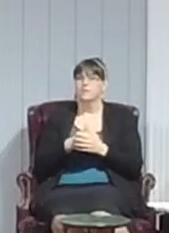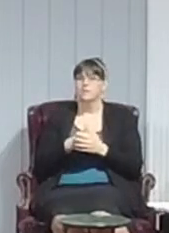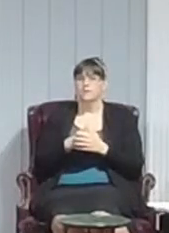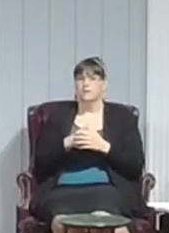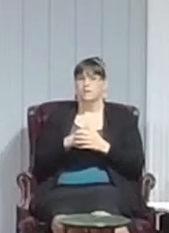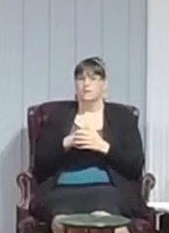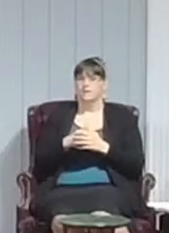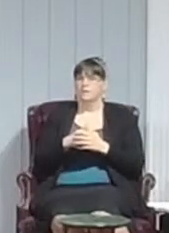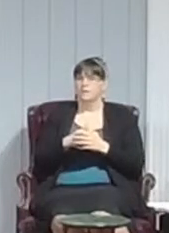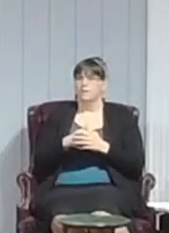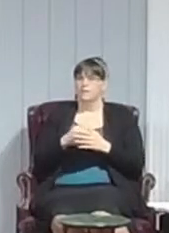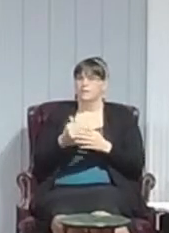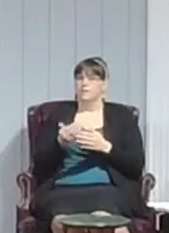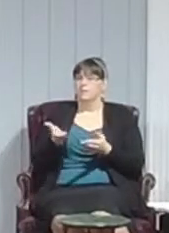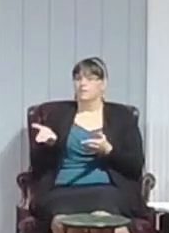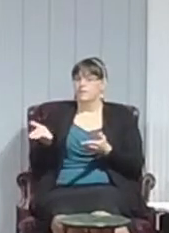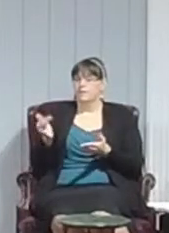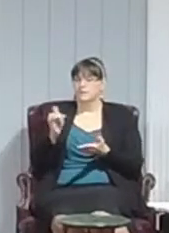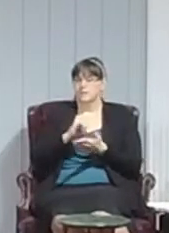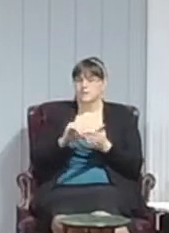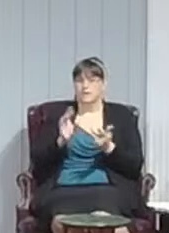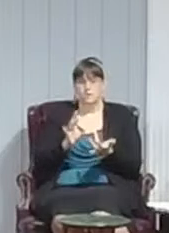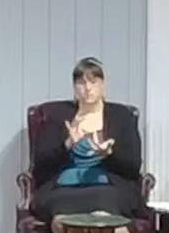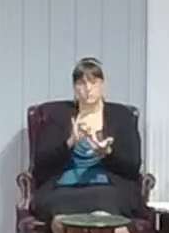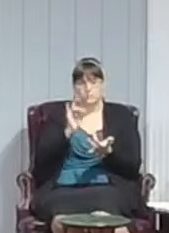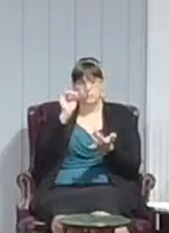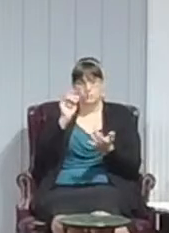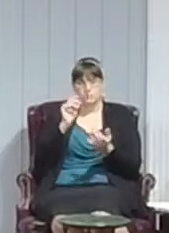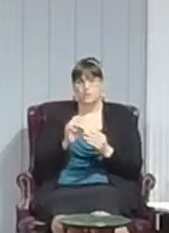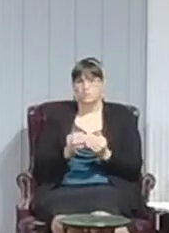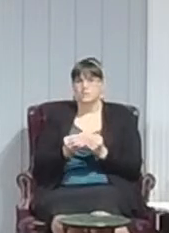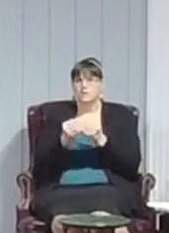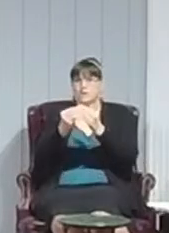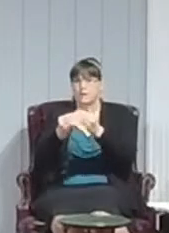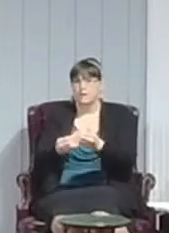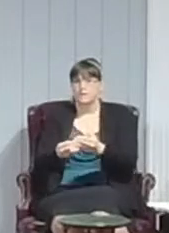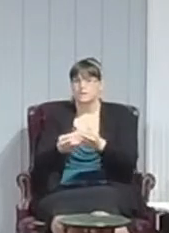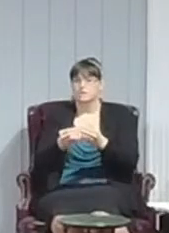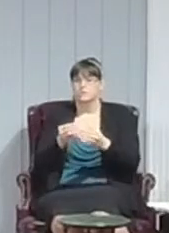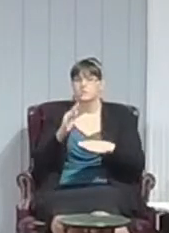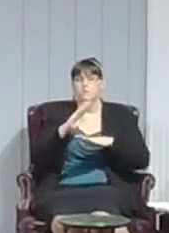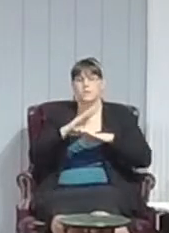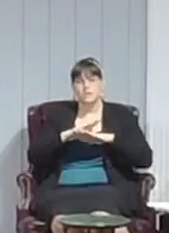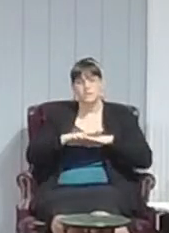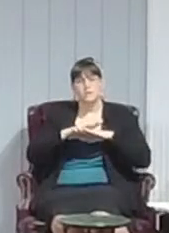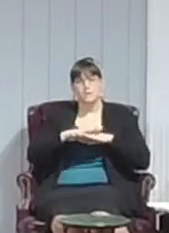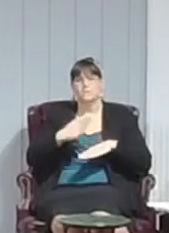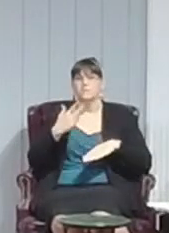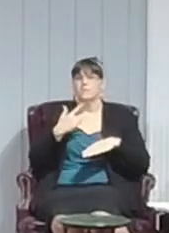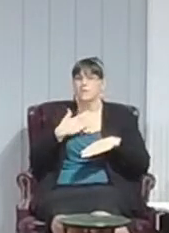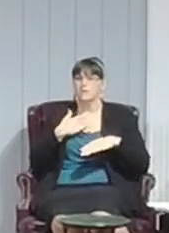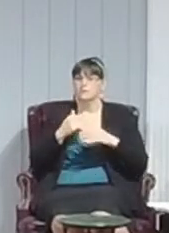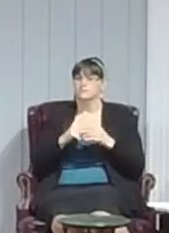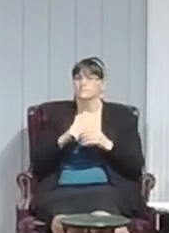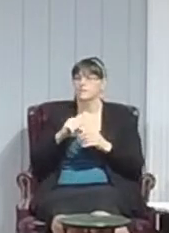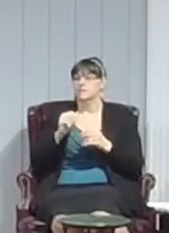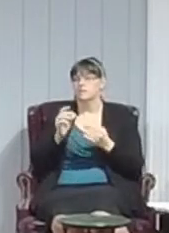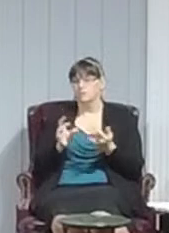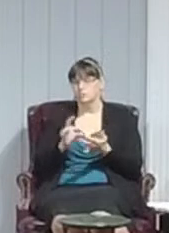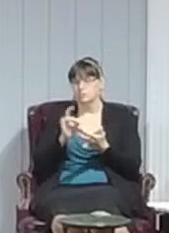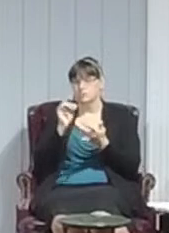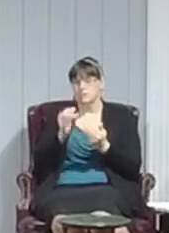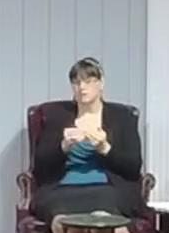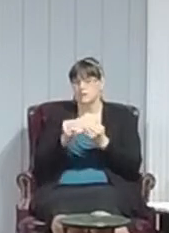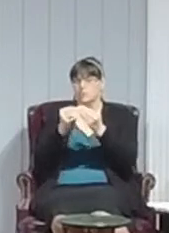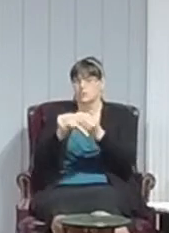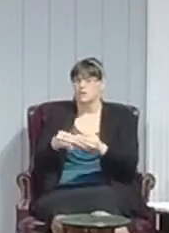make that would lead to a heart that is not troubled, but there are other choices that to make that would lead to a heart that is troubled. And it might be